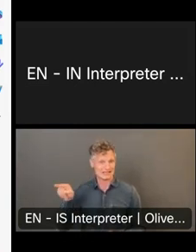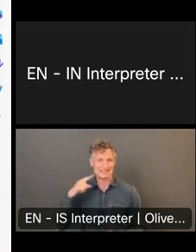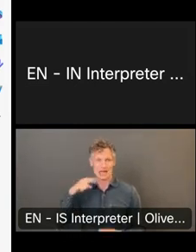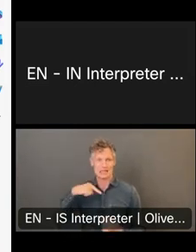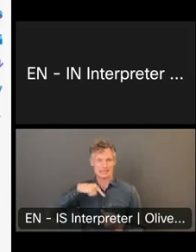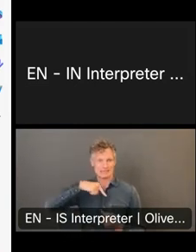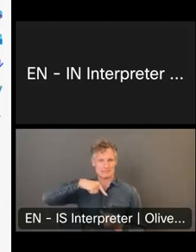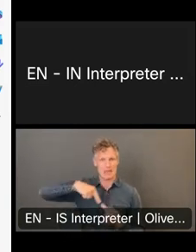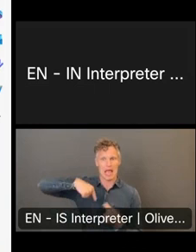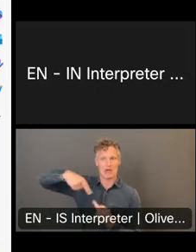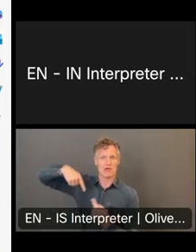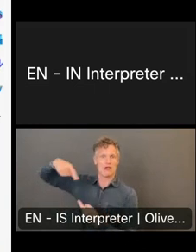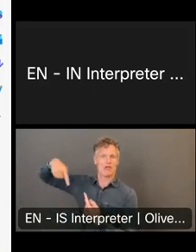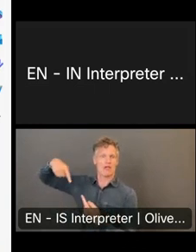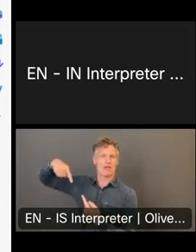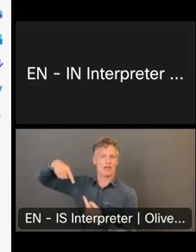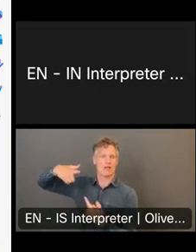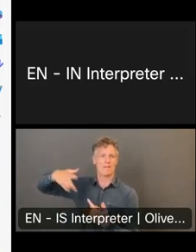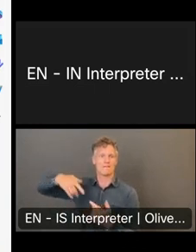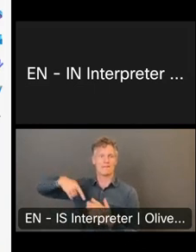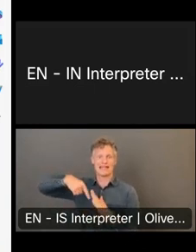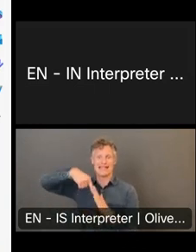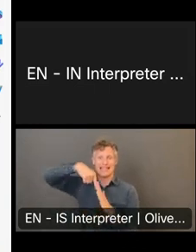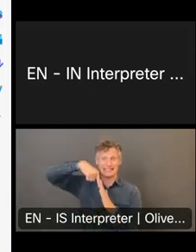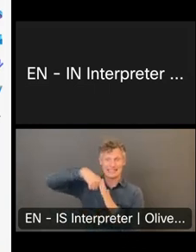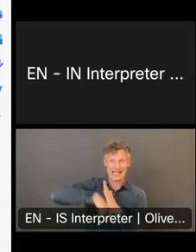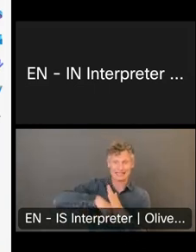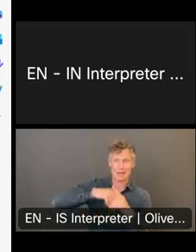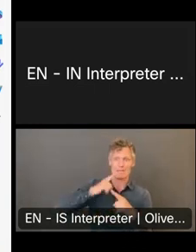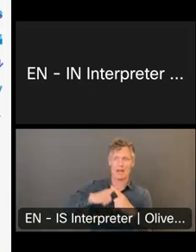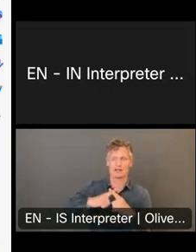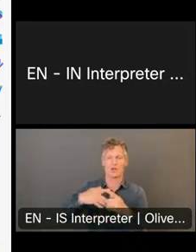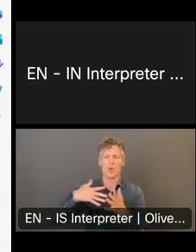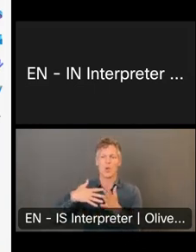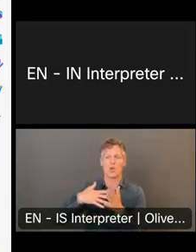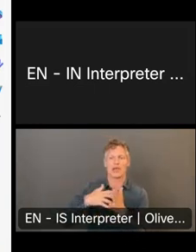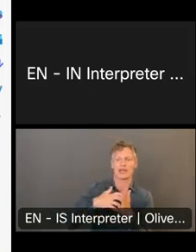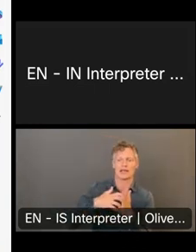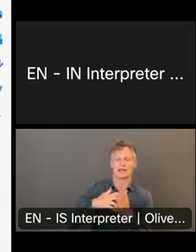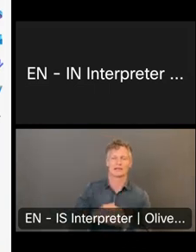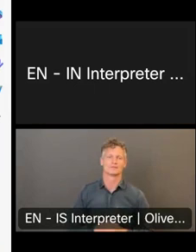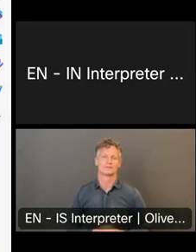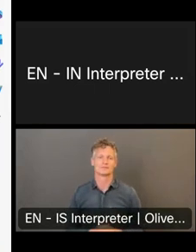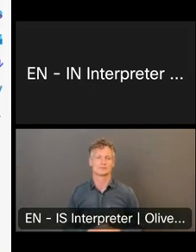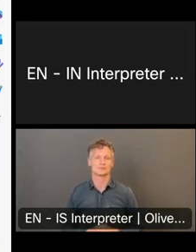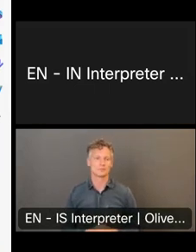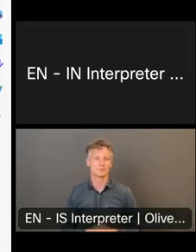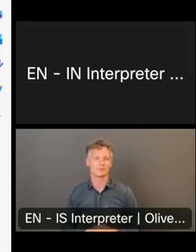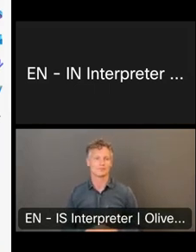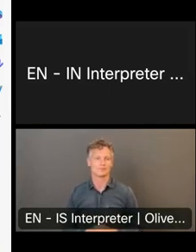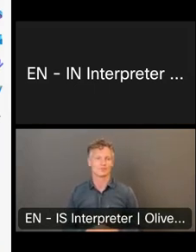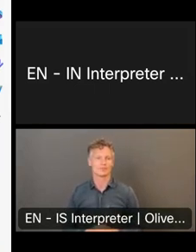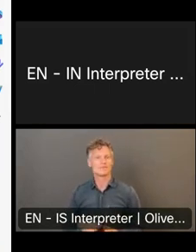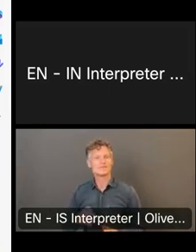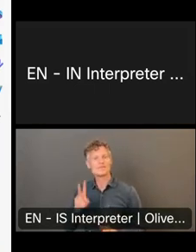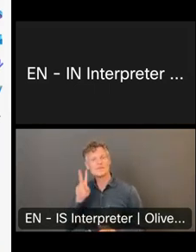A spiral development, languages add auxiliary words to obtain an intense expression. These words gradually